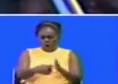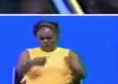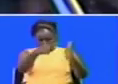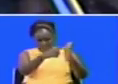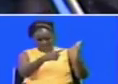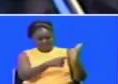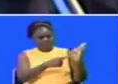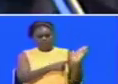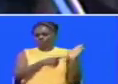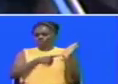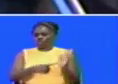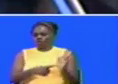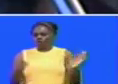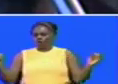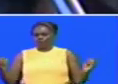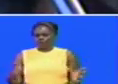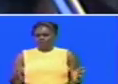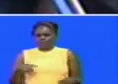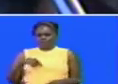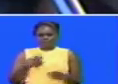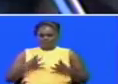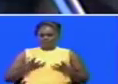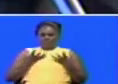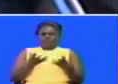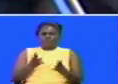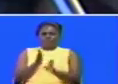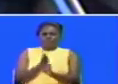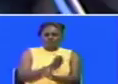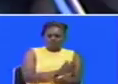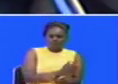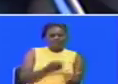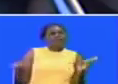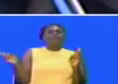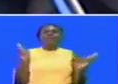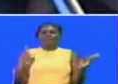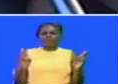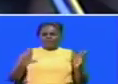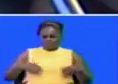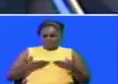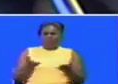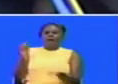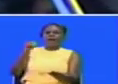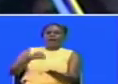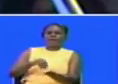on the table. I have sacrificed before. I'm ready to sacrifice again.